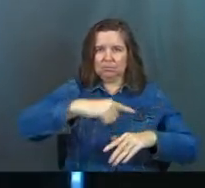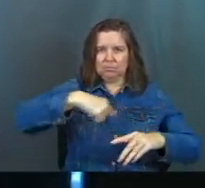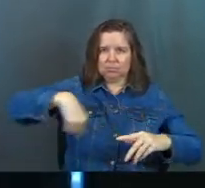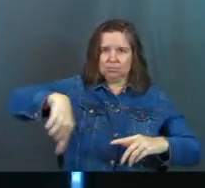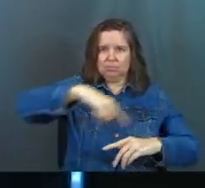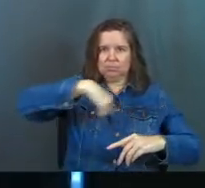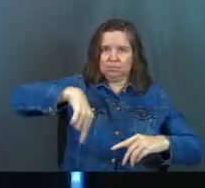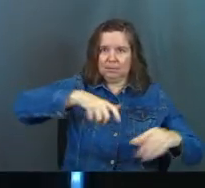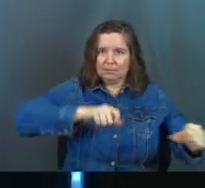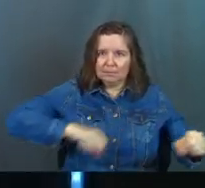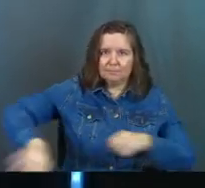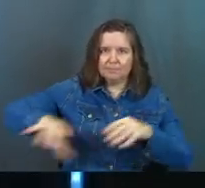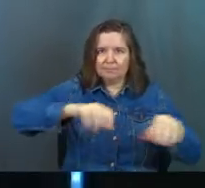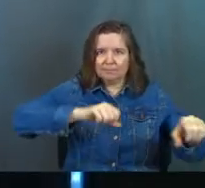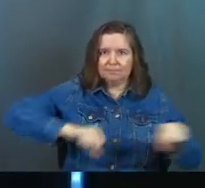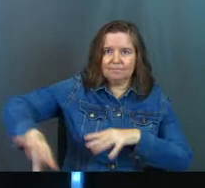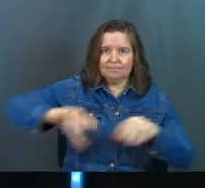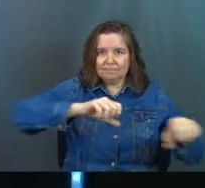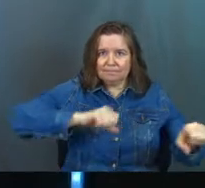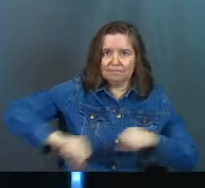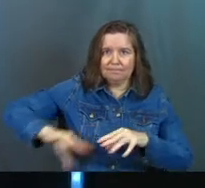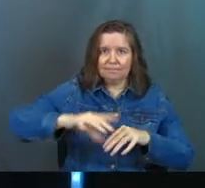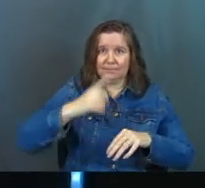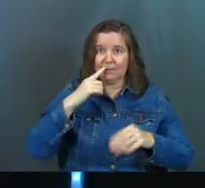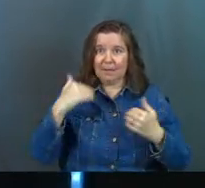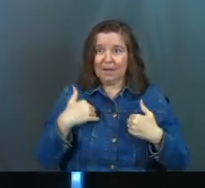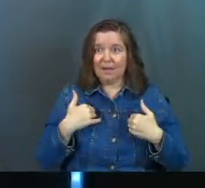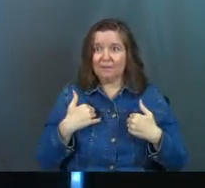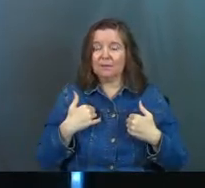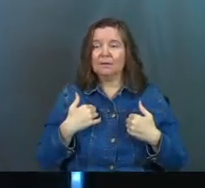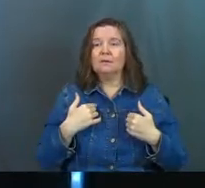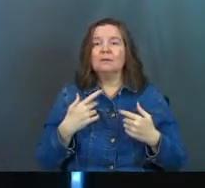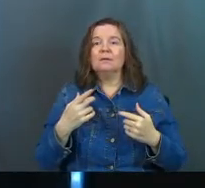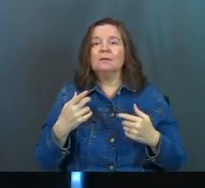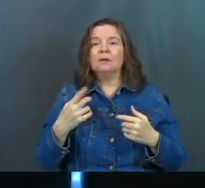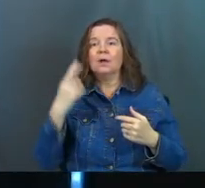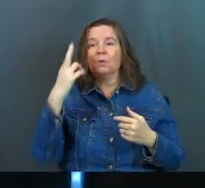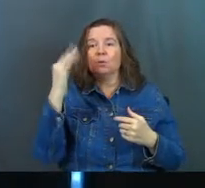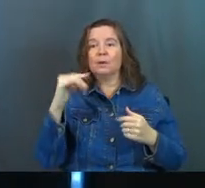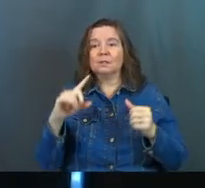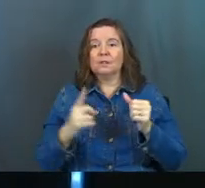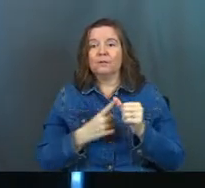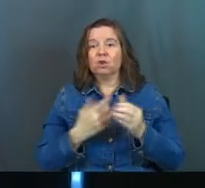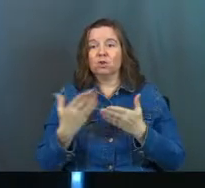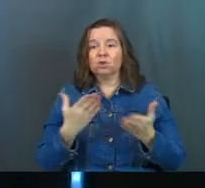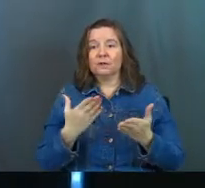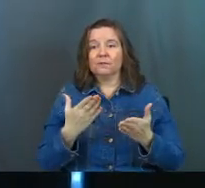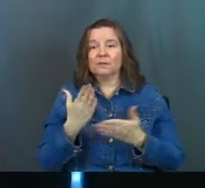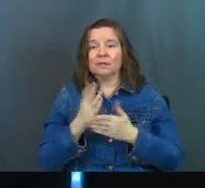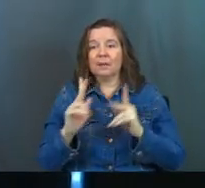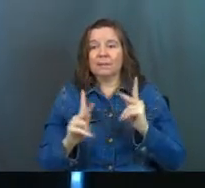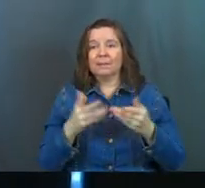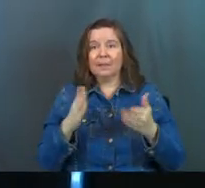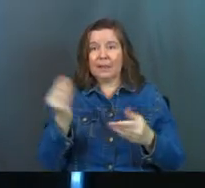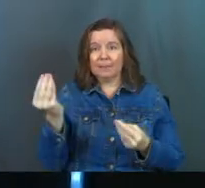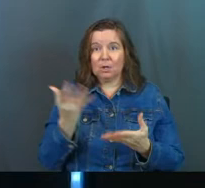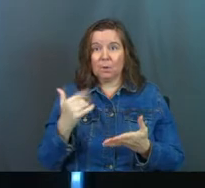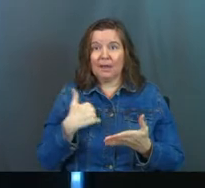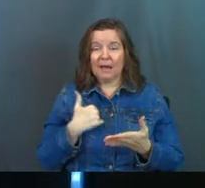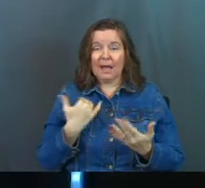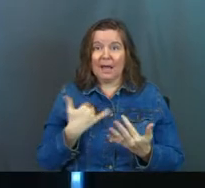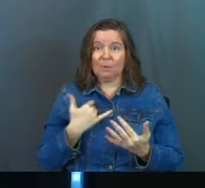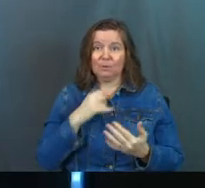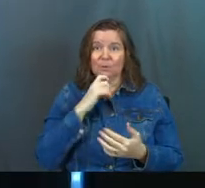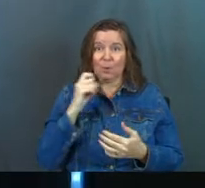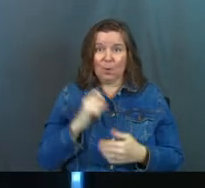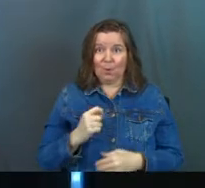As a kid? We actually have a picture of it up here for you. And the reason is because during first service, some people let me know that I was